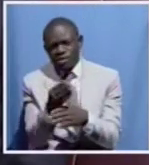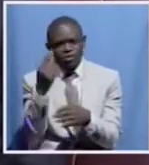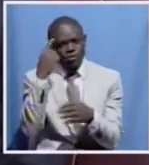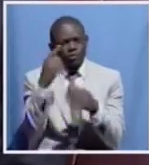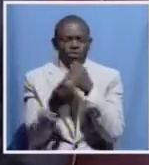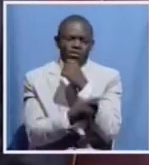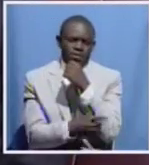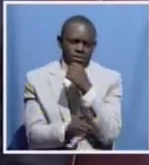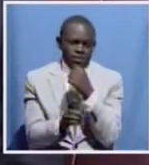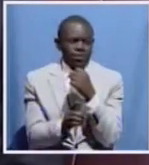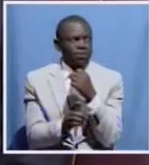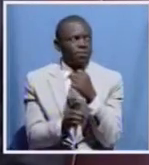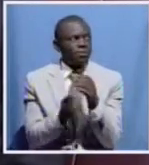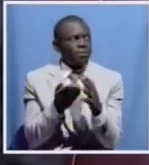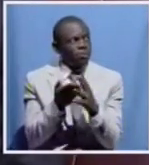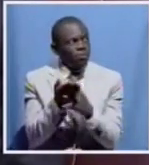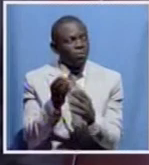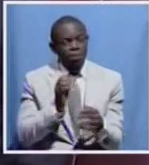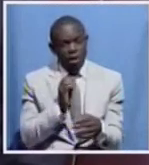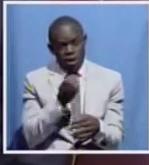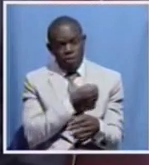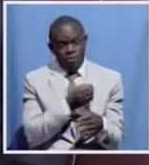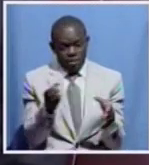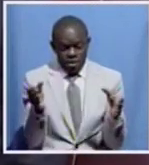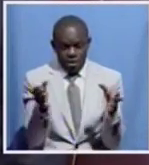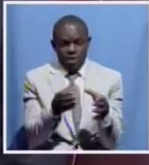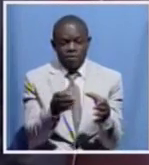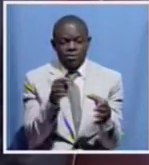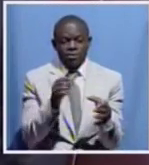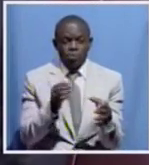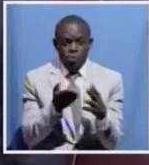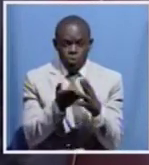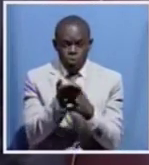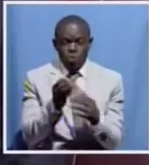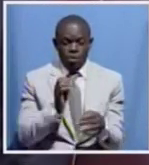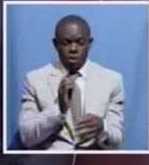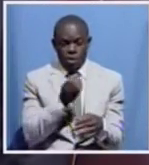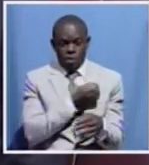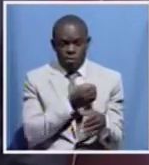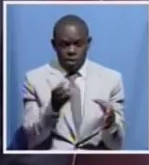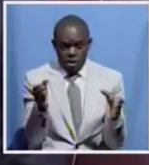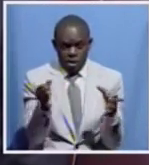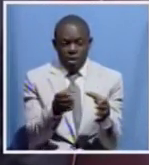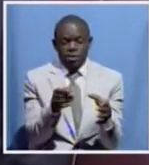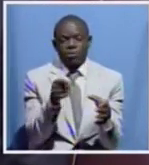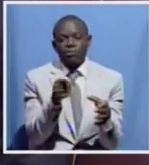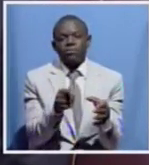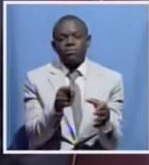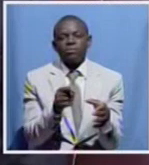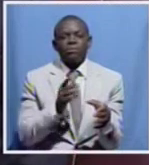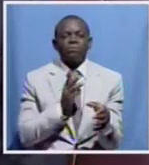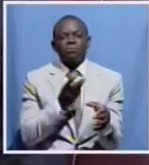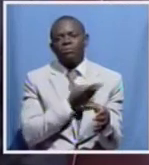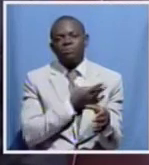council, because that's how we have our representation right now, through our honorary council, Mr. Heinz Messenger, we had organized